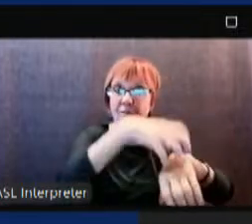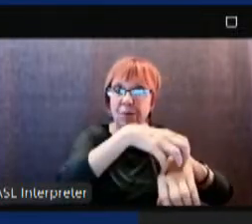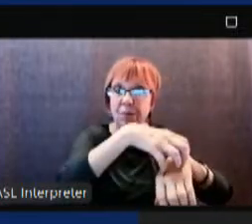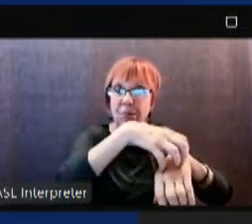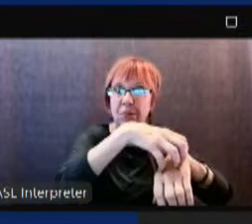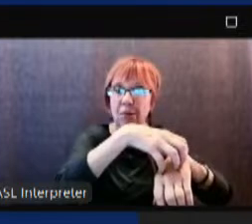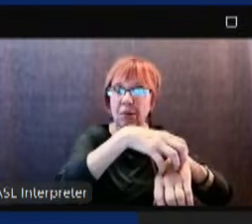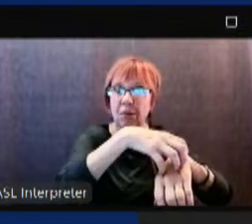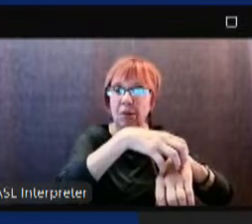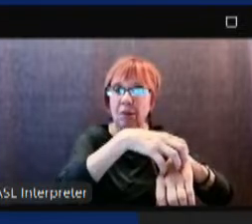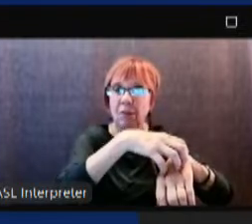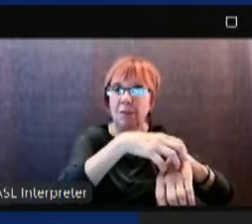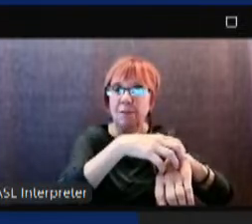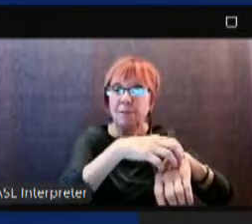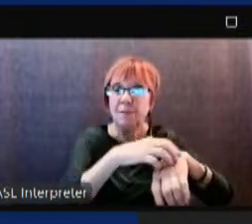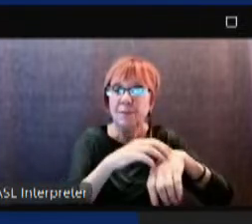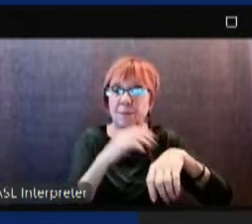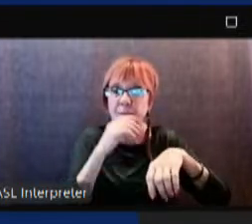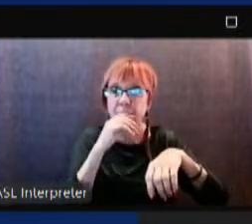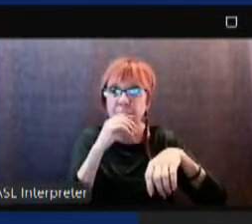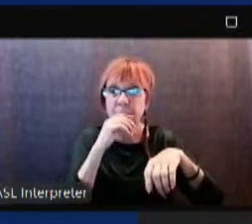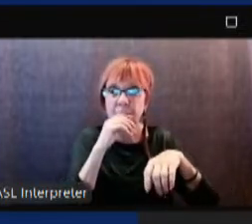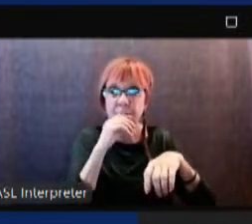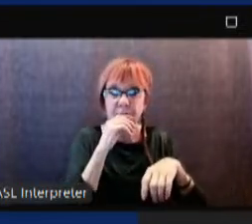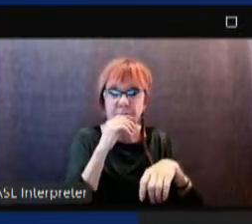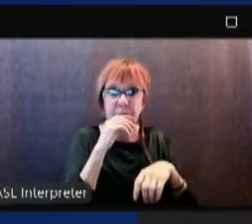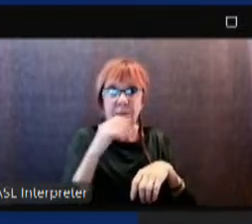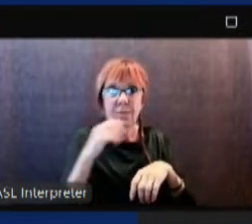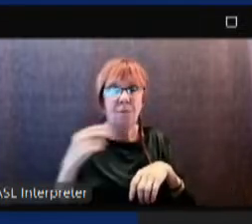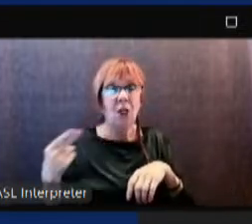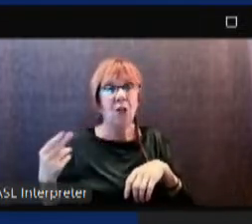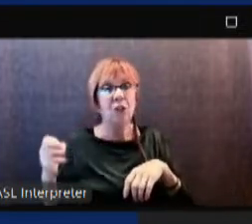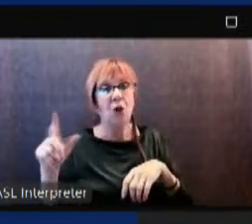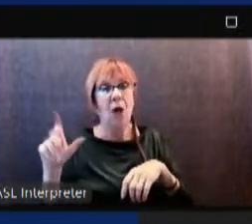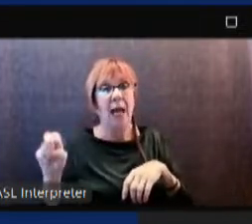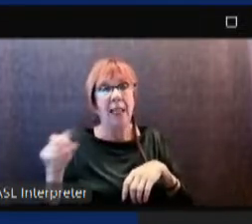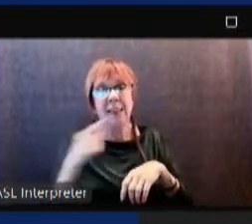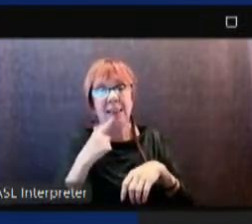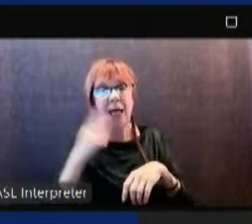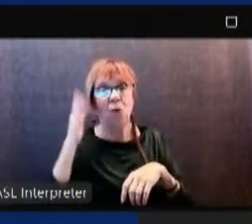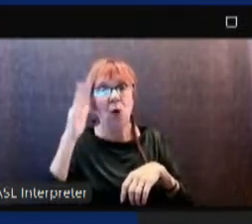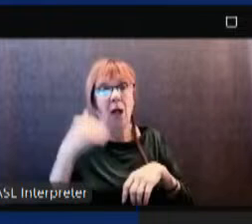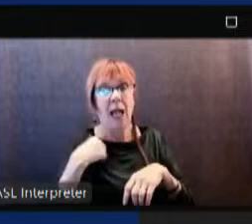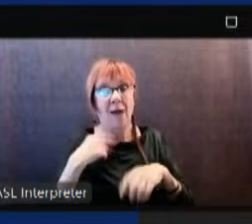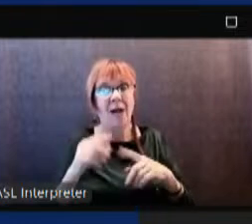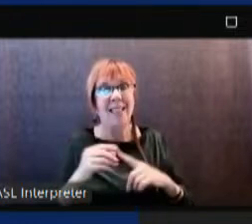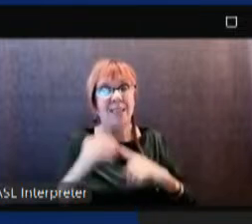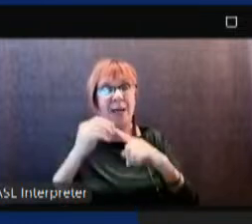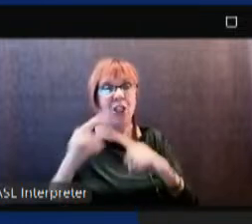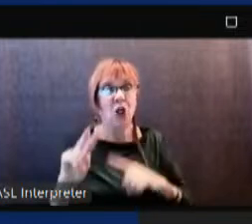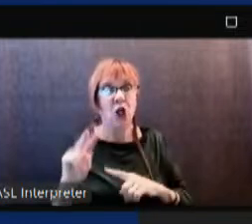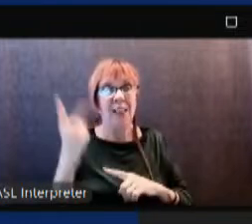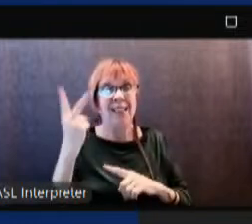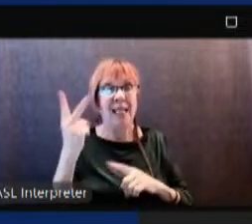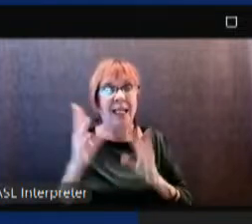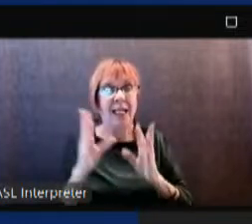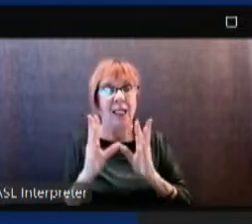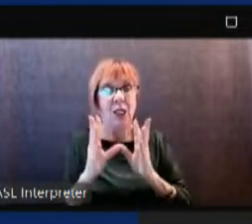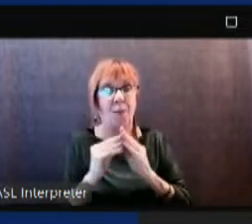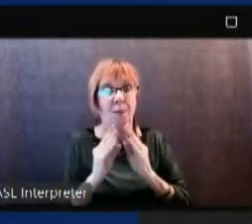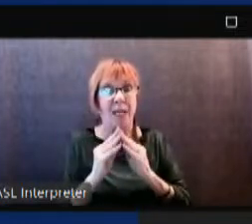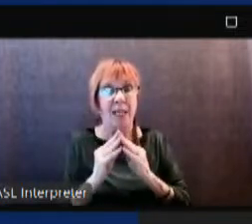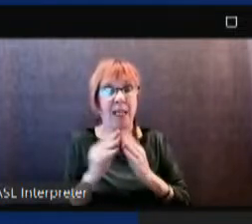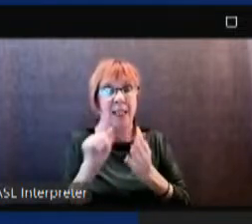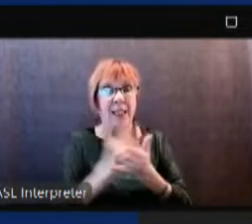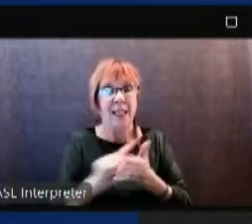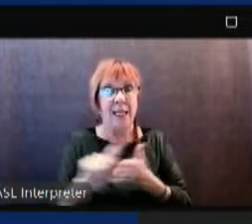now, Helen provided remarks earlier in the meeting that there will be a special second meeting on Monday, March